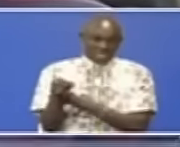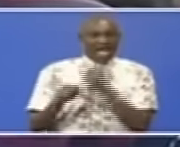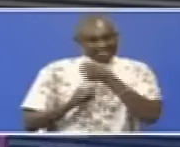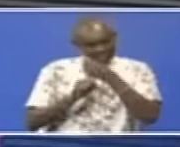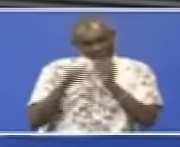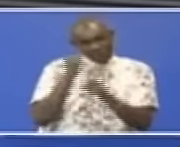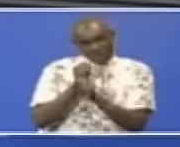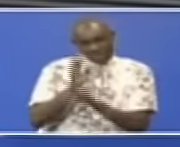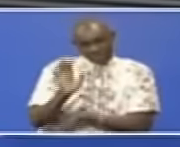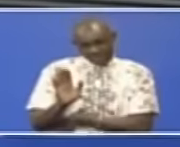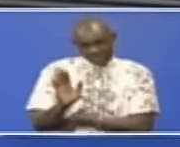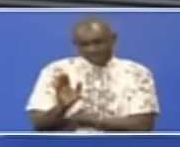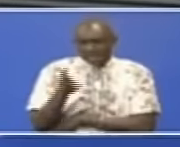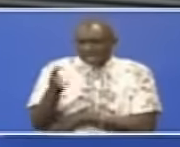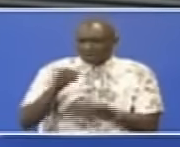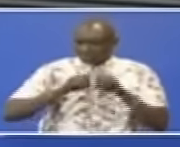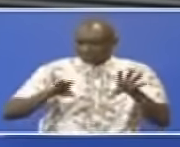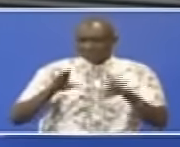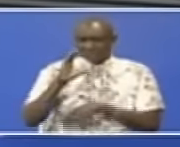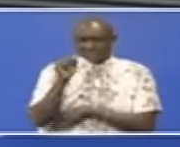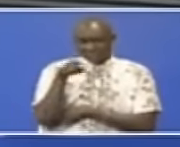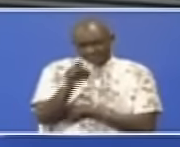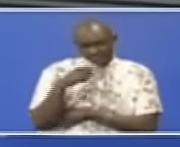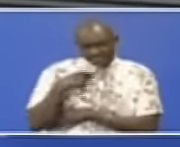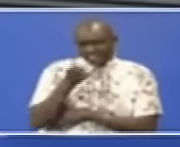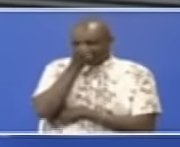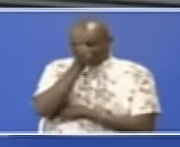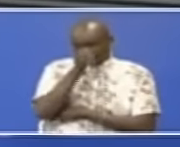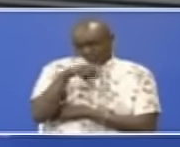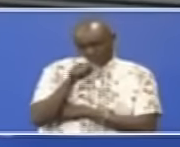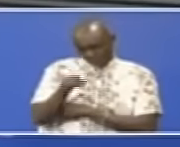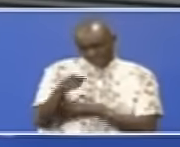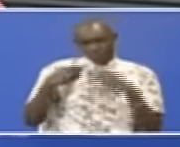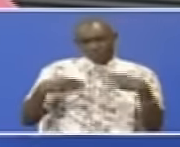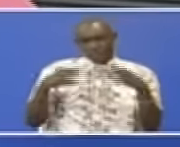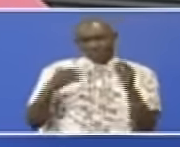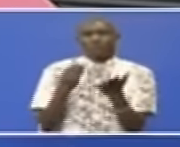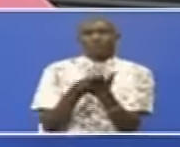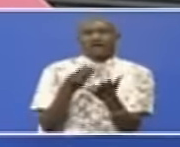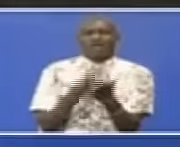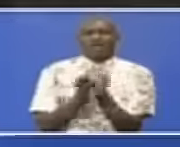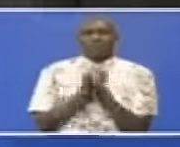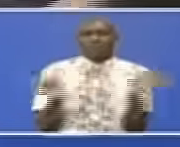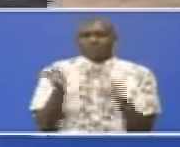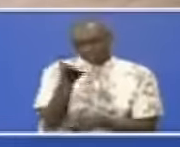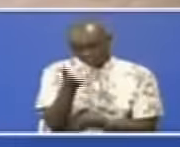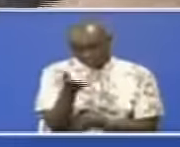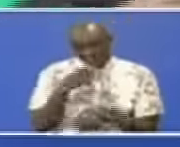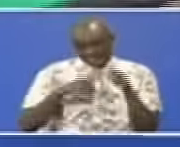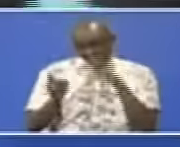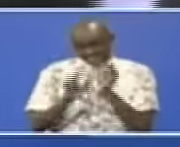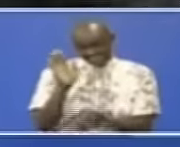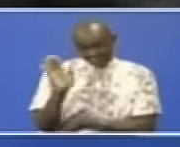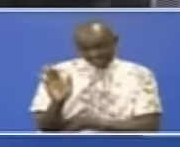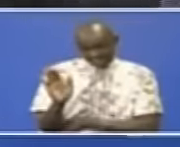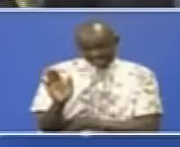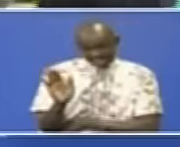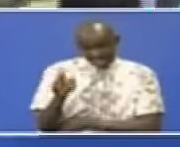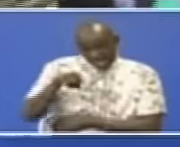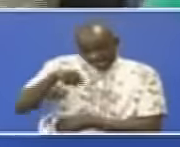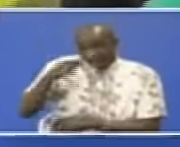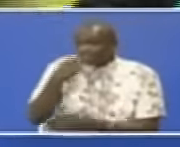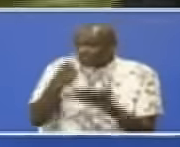she's been doing. The devolution CS pleaded ignorance in the wanton wastage and misappropriation of public funds in her ministry. Waiguru